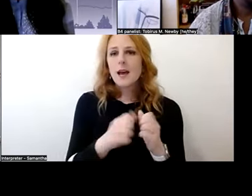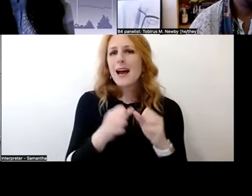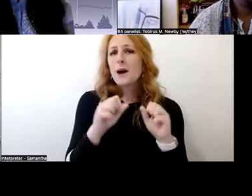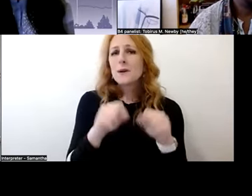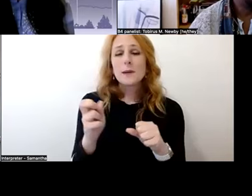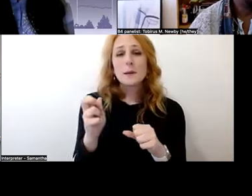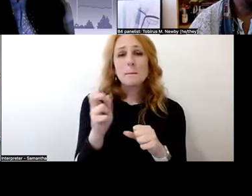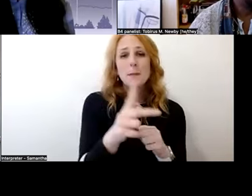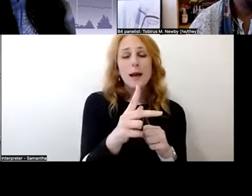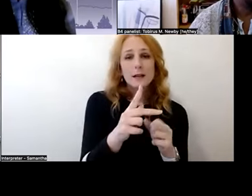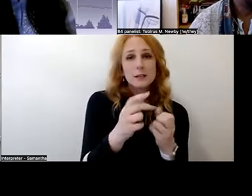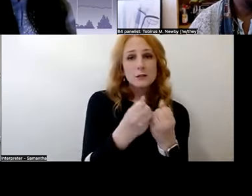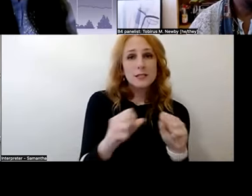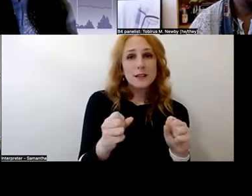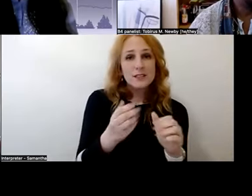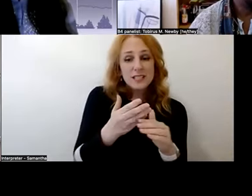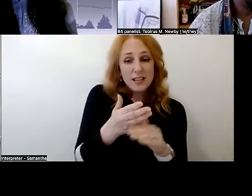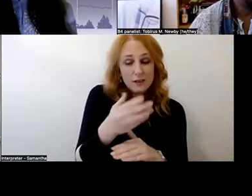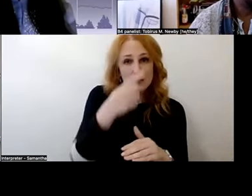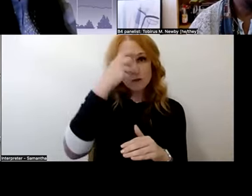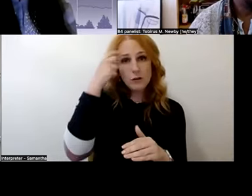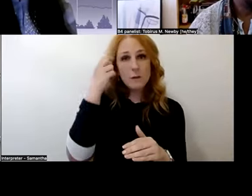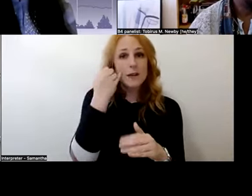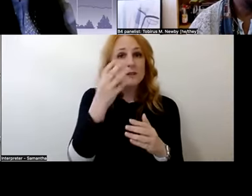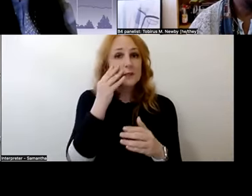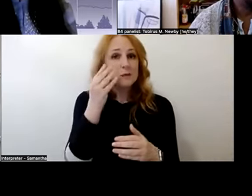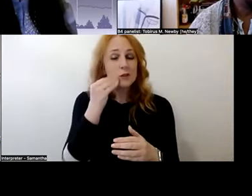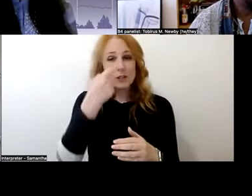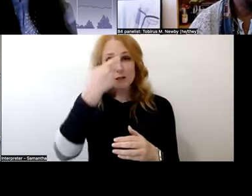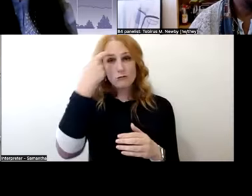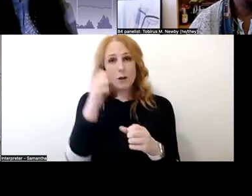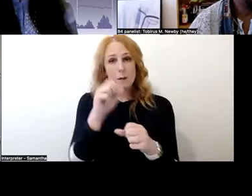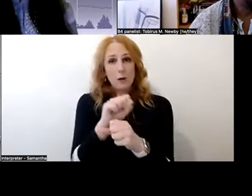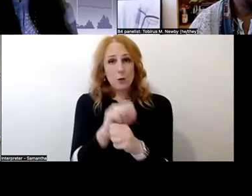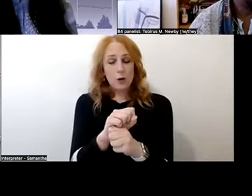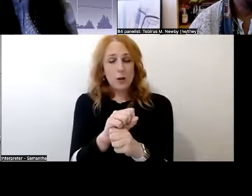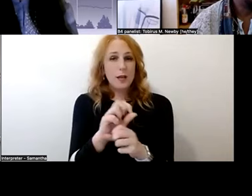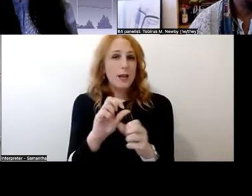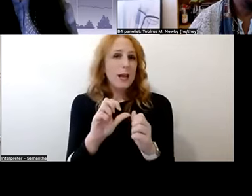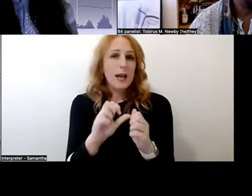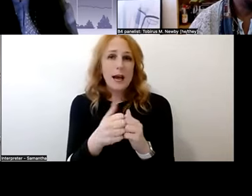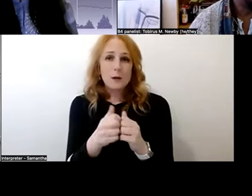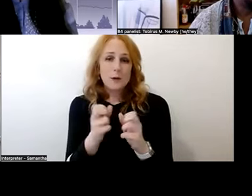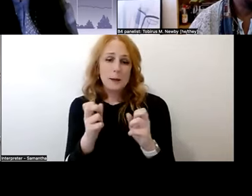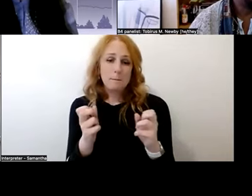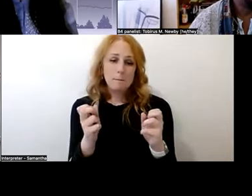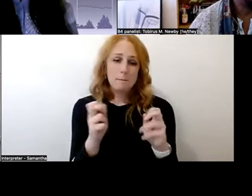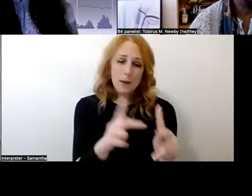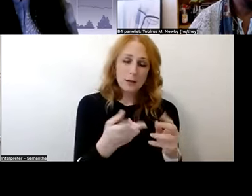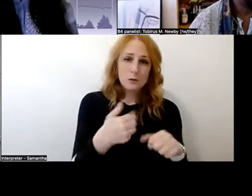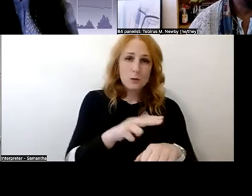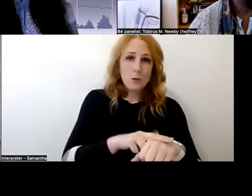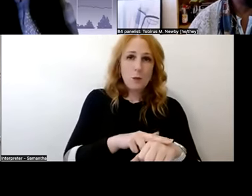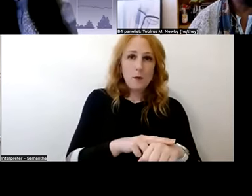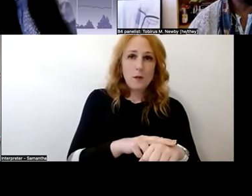safety after trauma, specifically in the workplace? How do we trust offers or invitations to be ourselves when we're